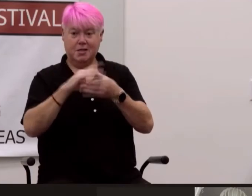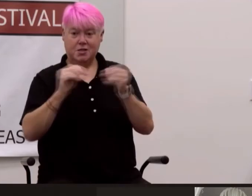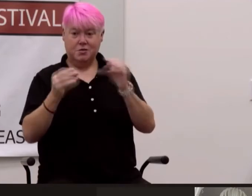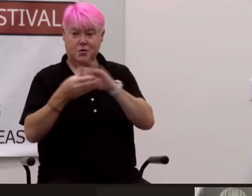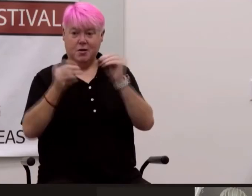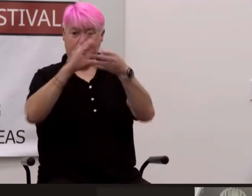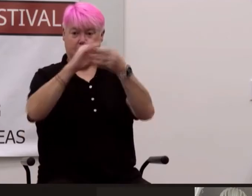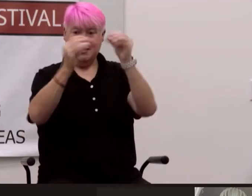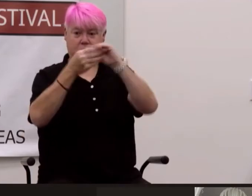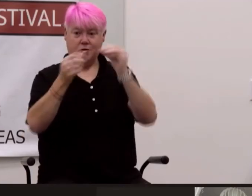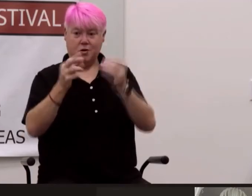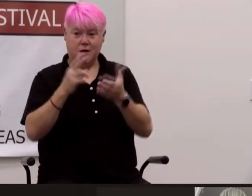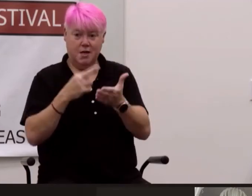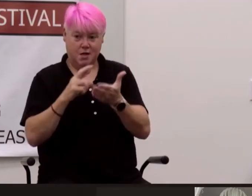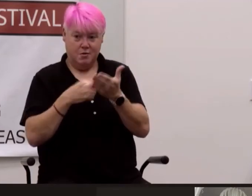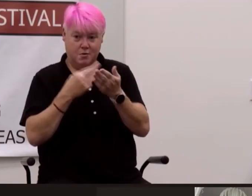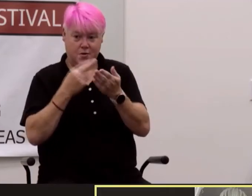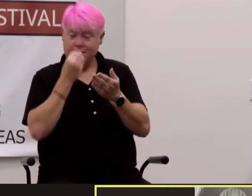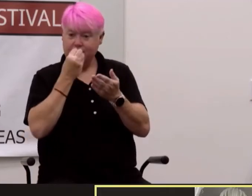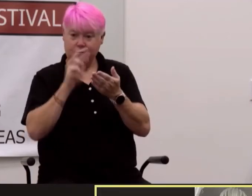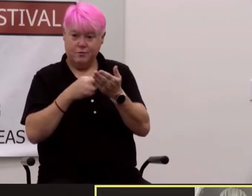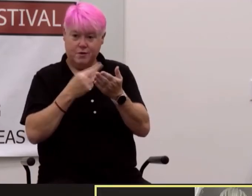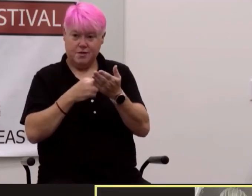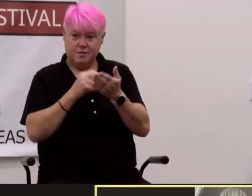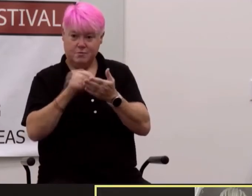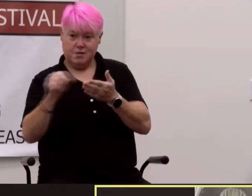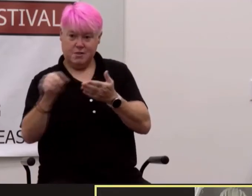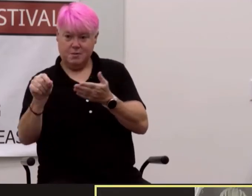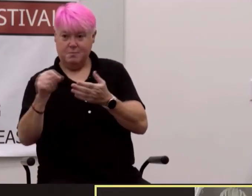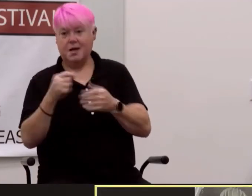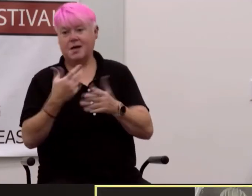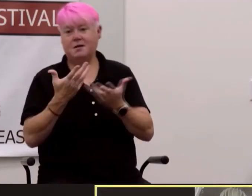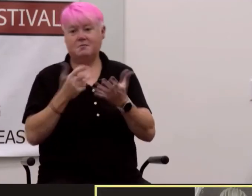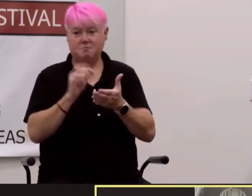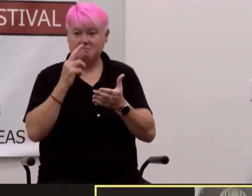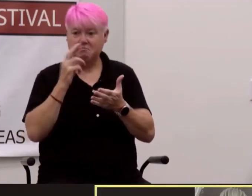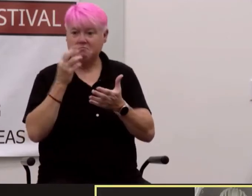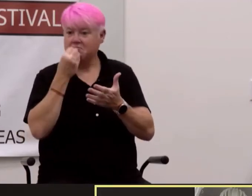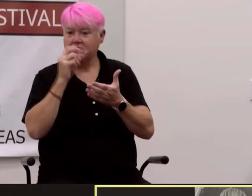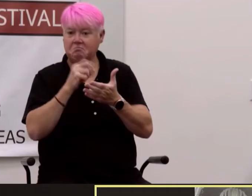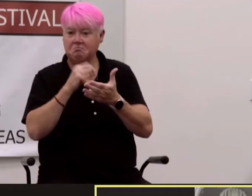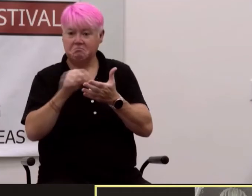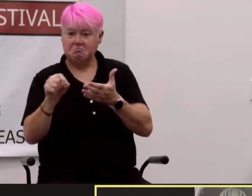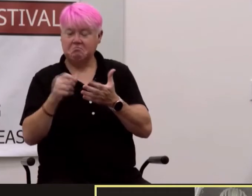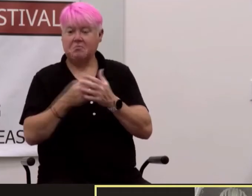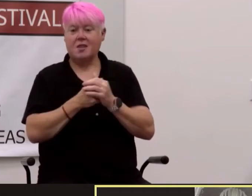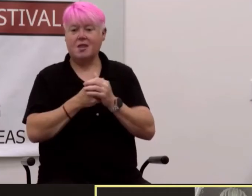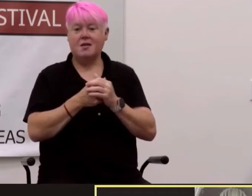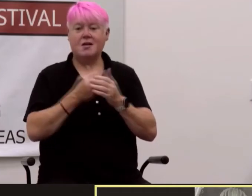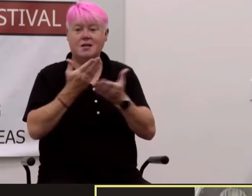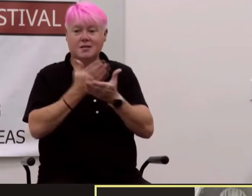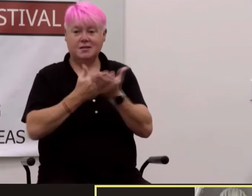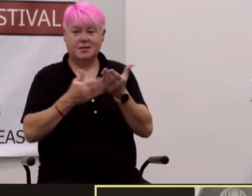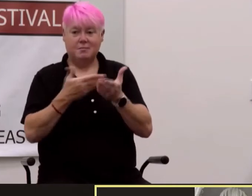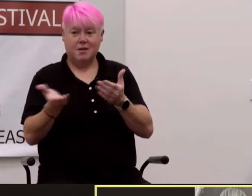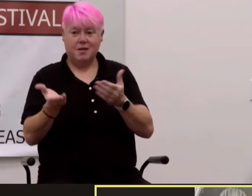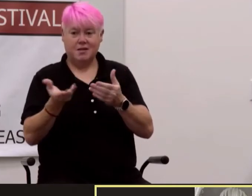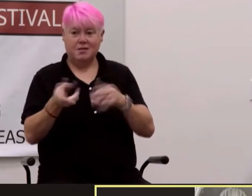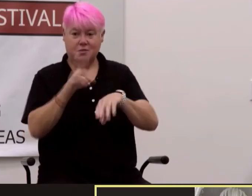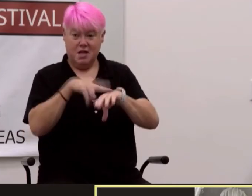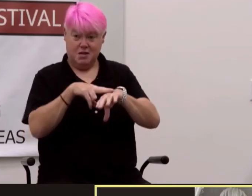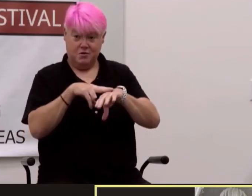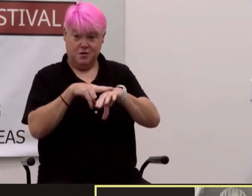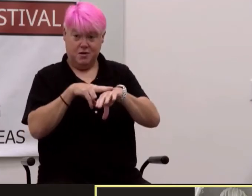recipe. So the thing about that is some of the things I do naturally, I